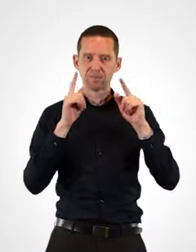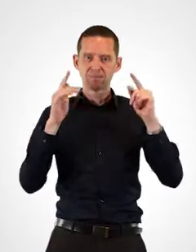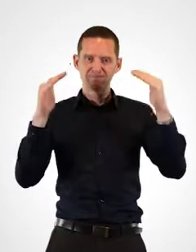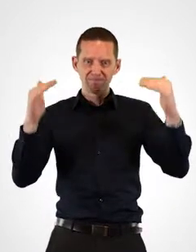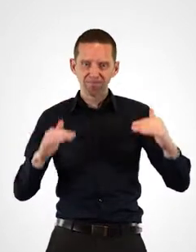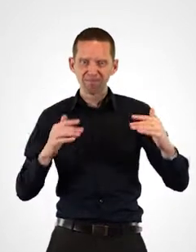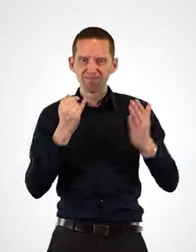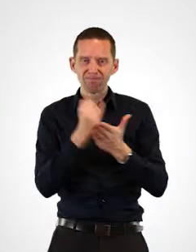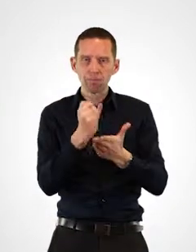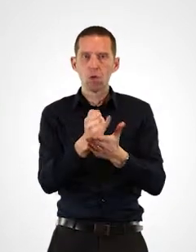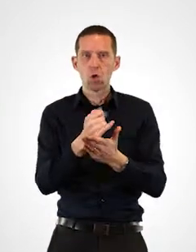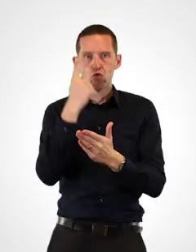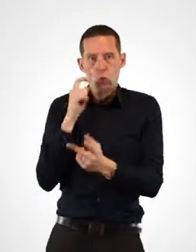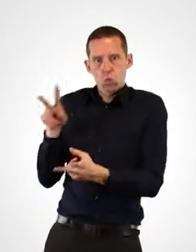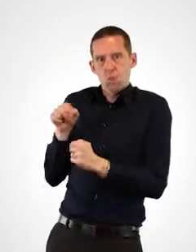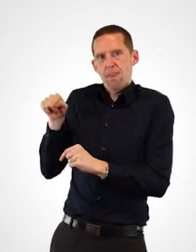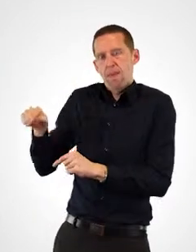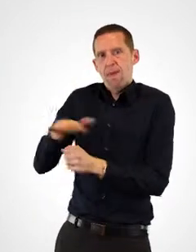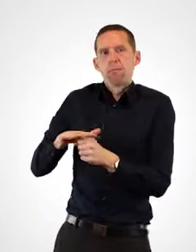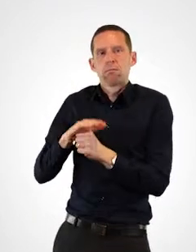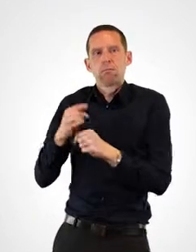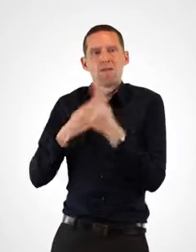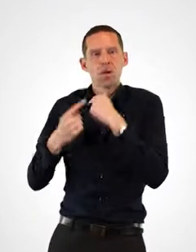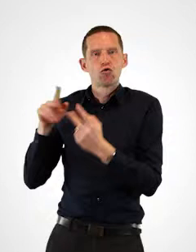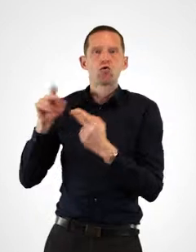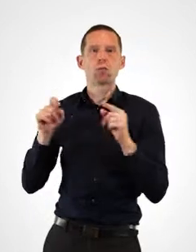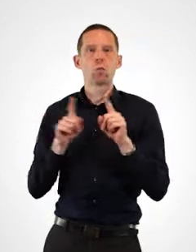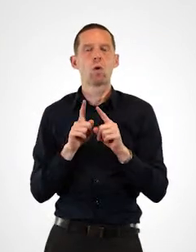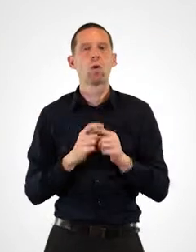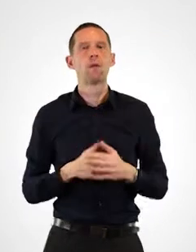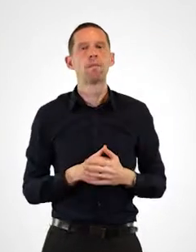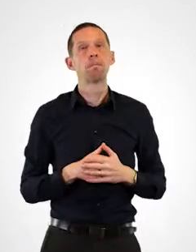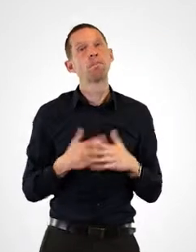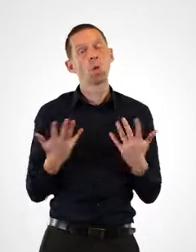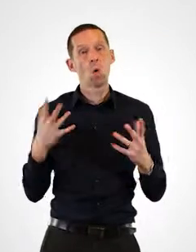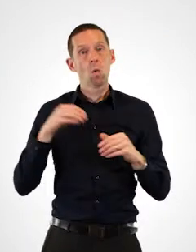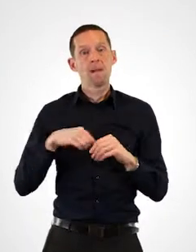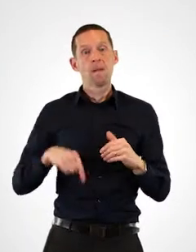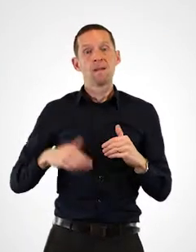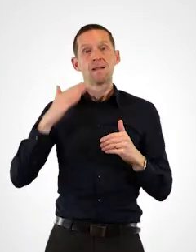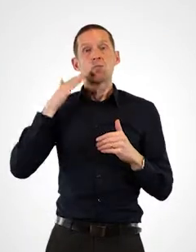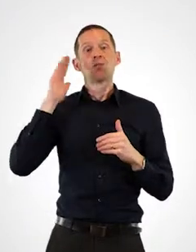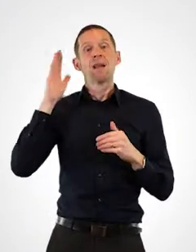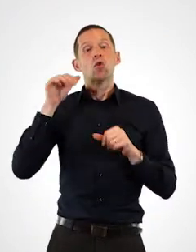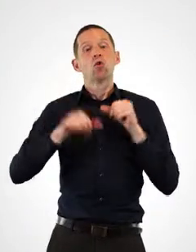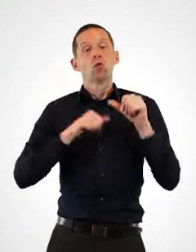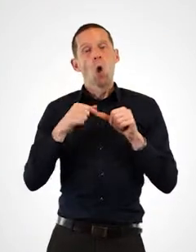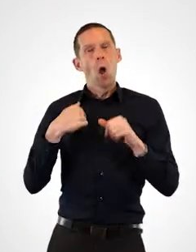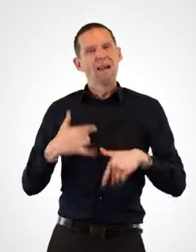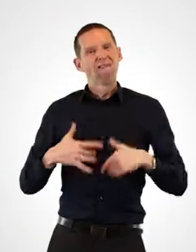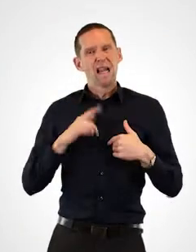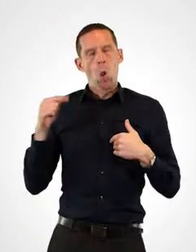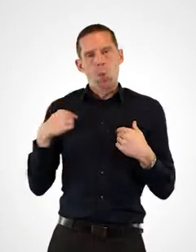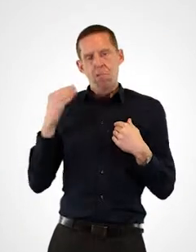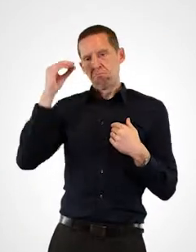of literature as well. So I think we come to this presentation series with a